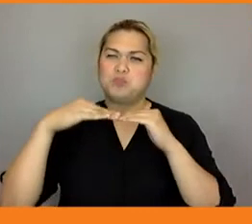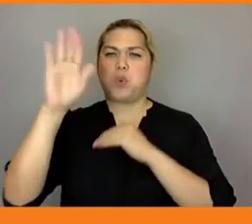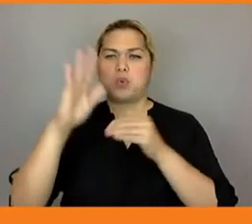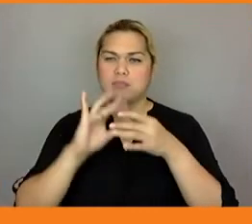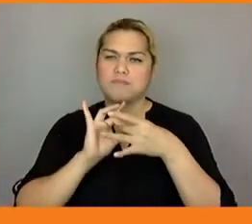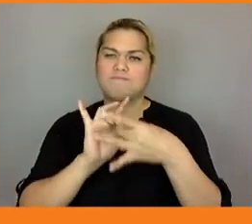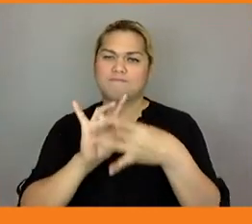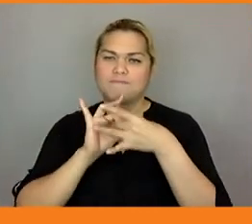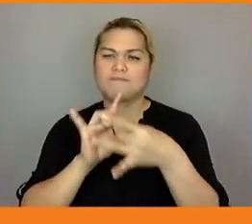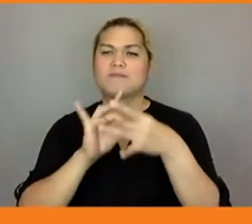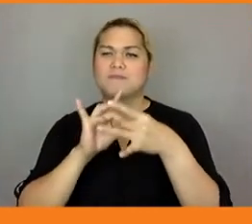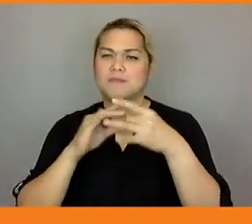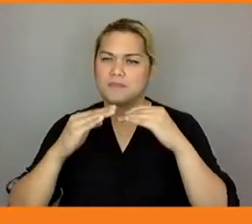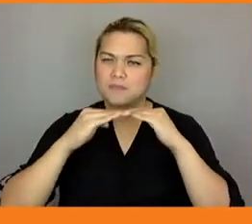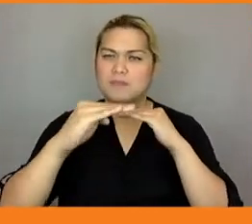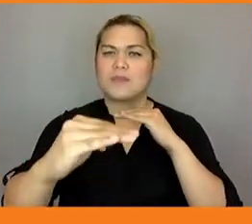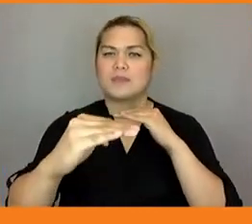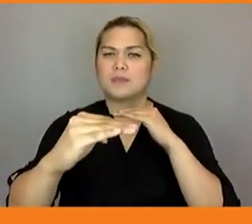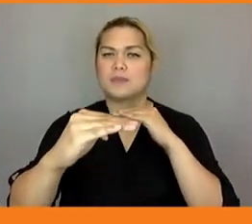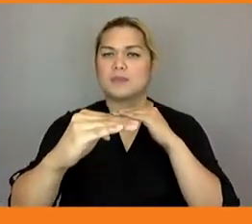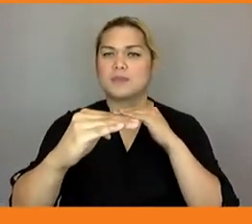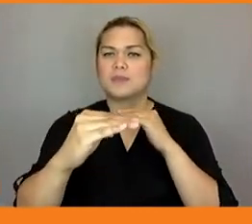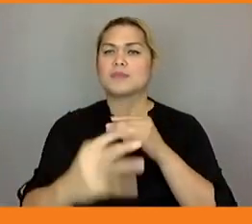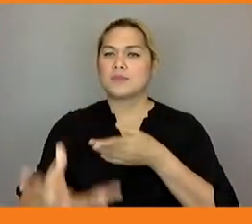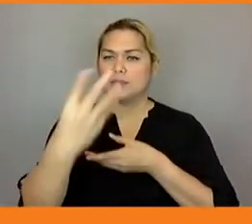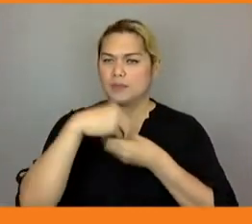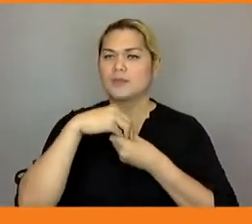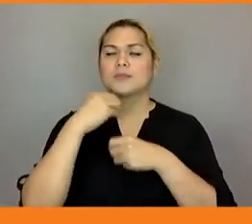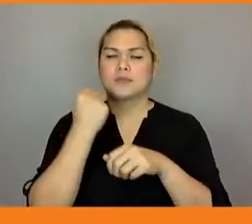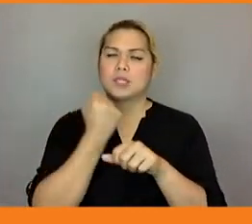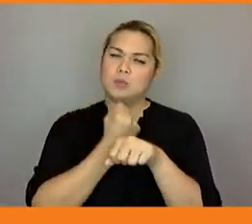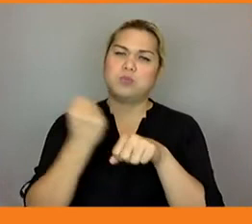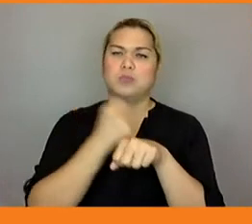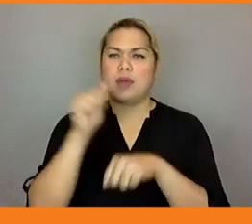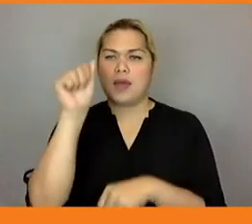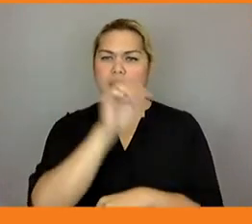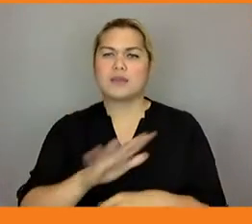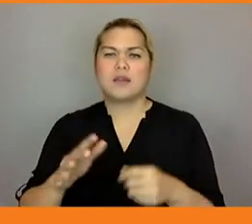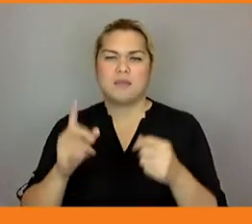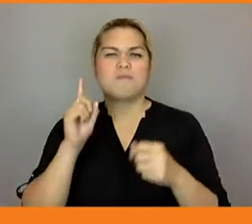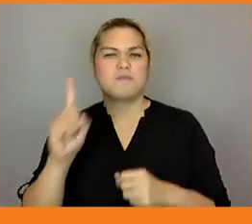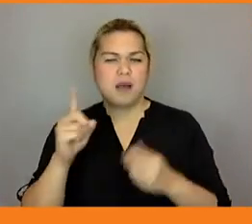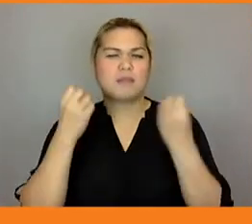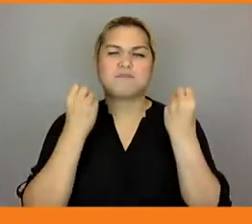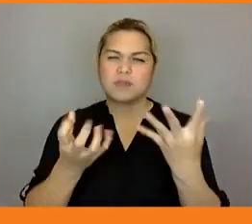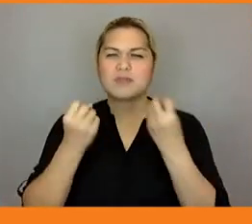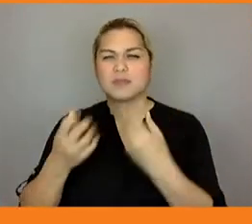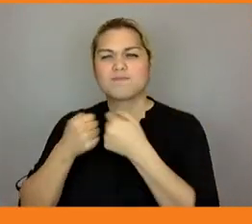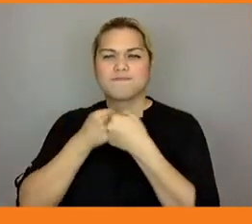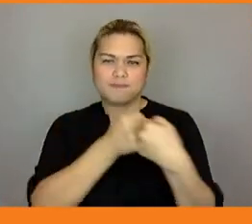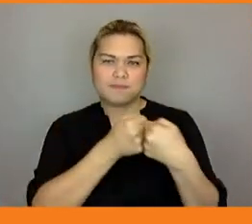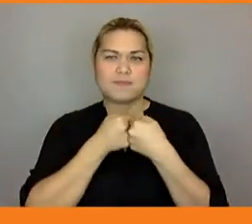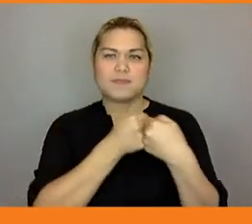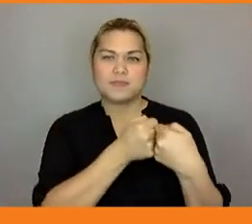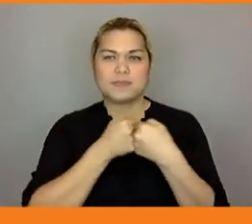resilient Asia and the Pacific against the current challenges with great transformative forces. Decent work,